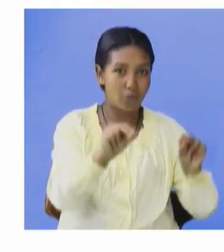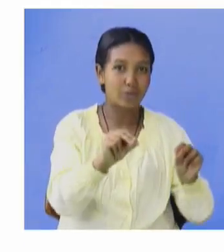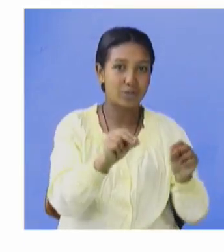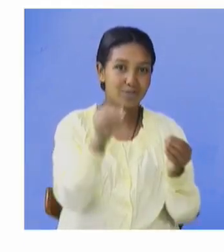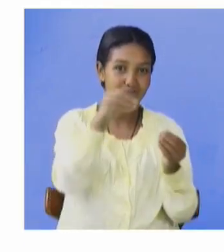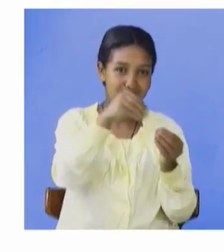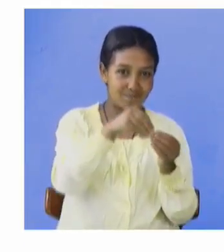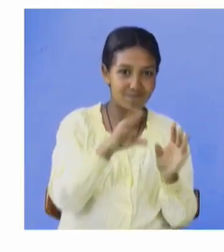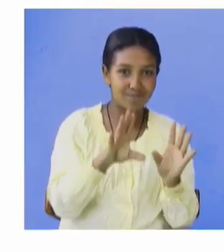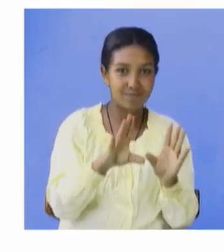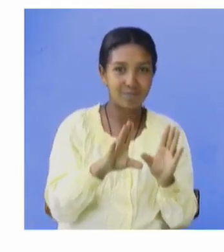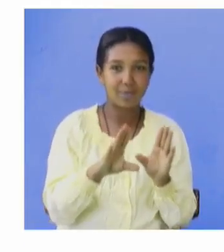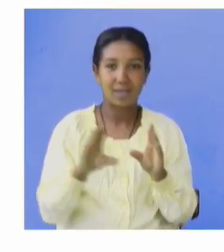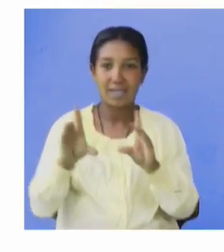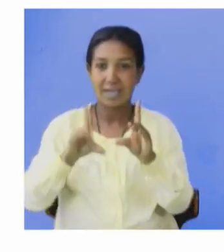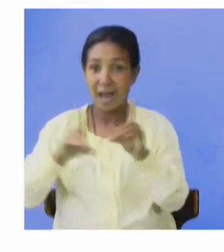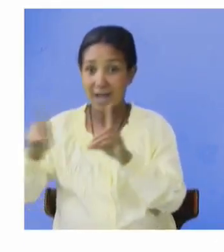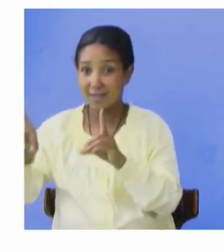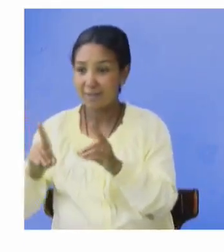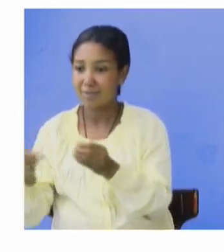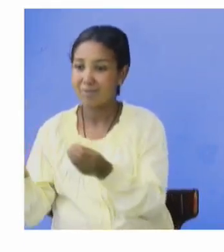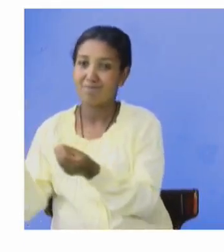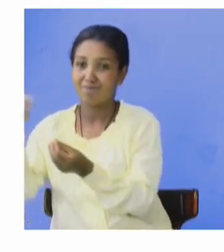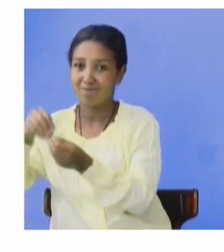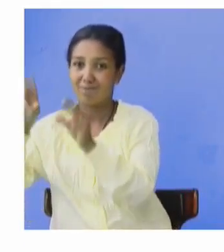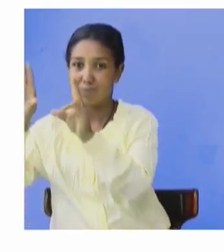And also, does not.